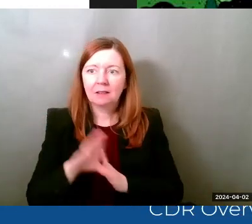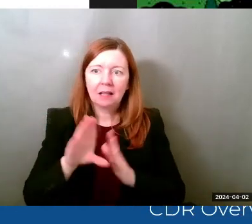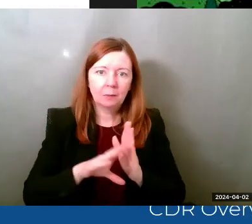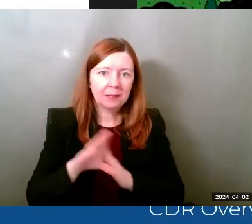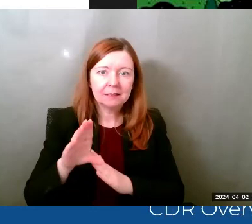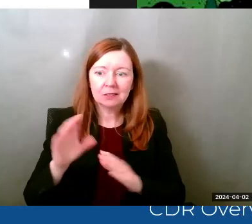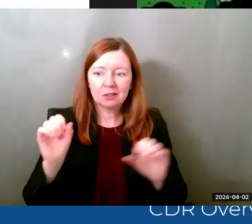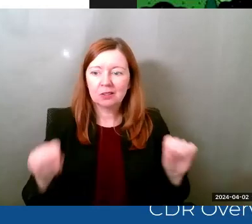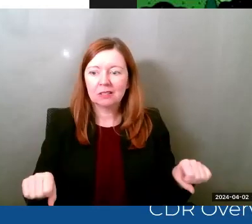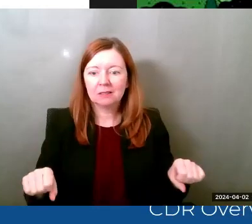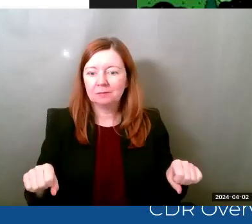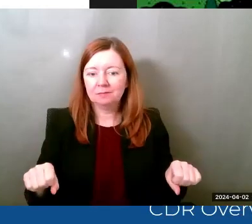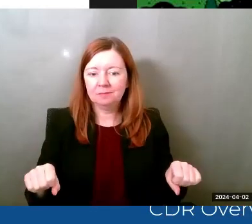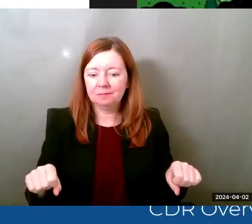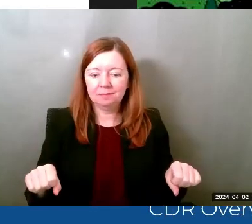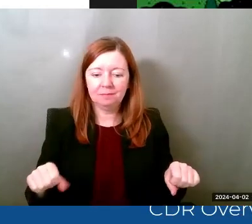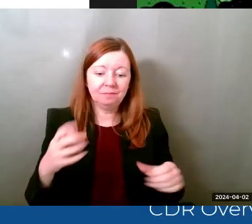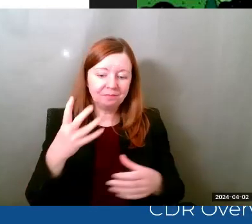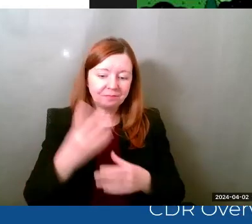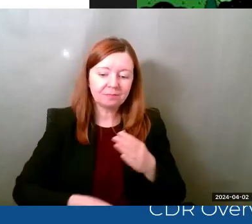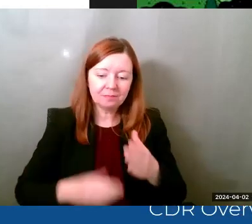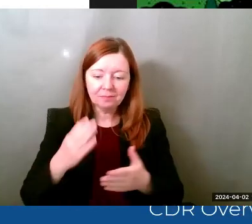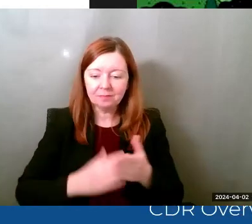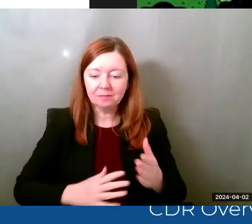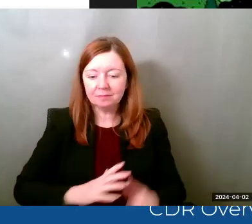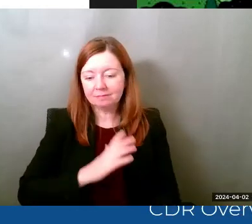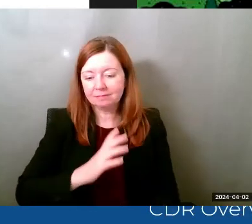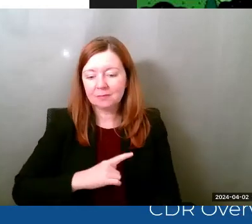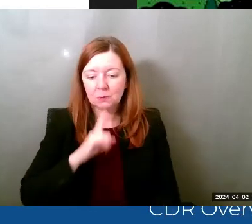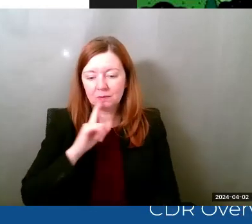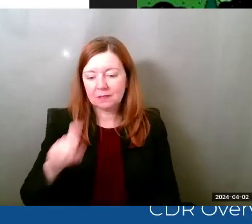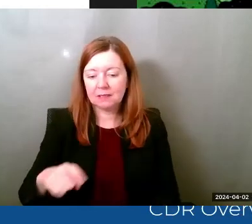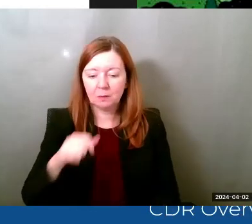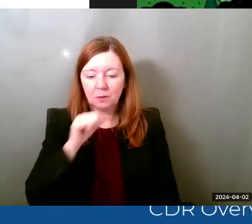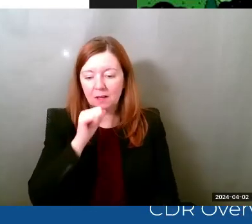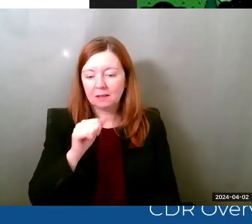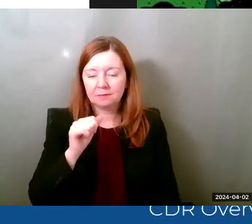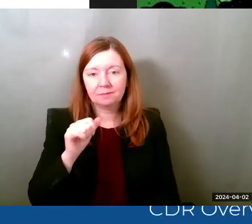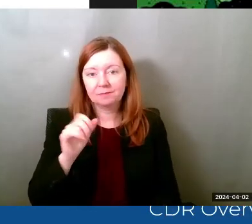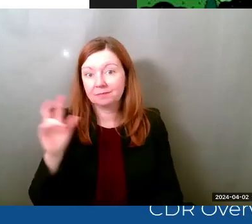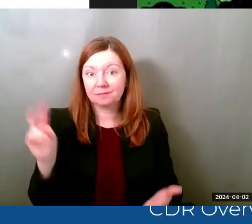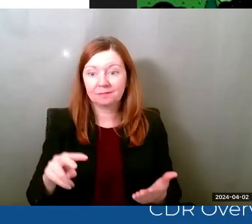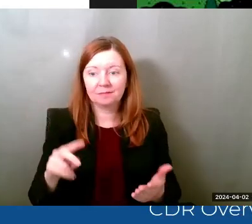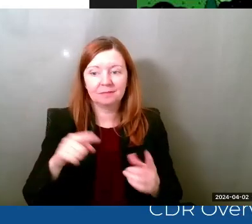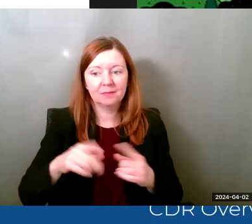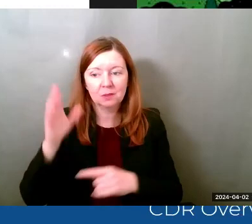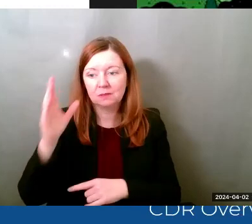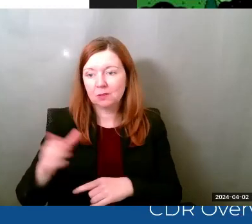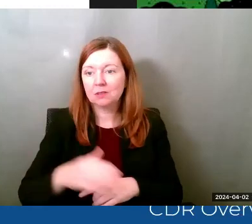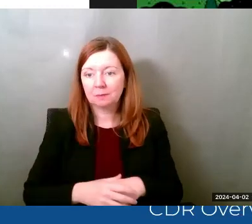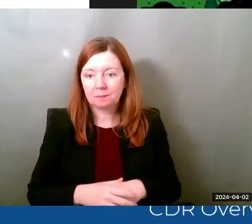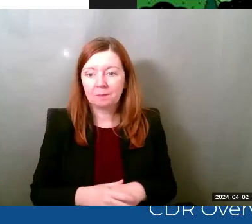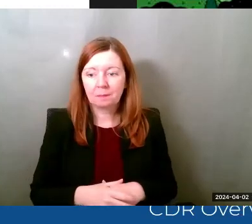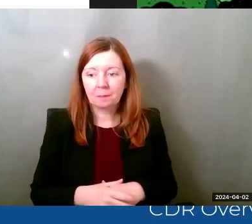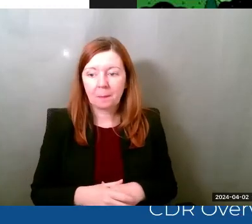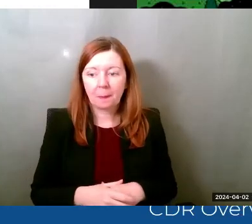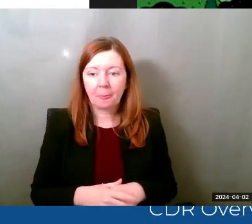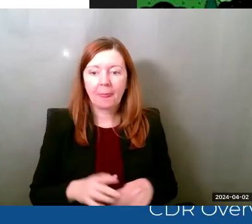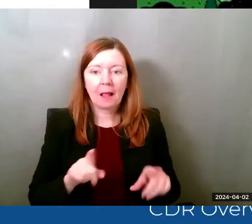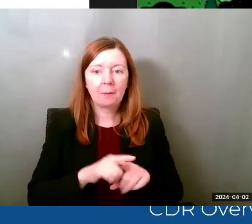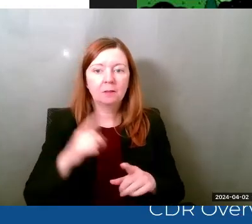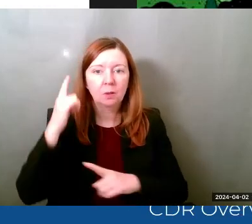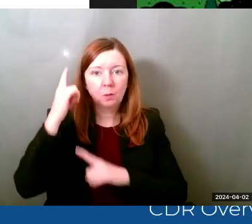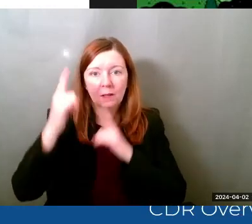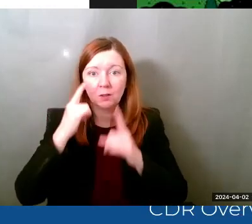developments could, you know, we'll lose some of those amenities that we really need. We're not looking to the future. I'm also